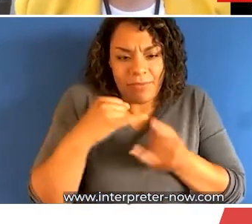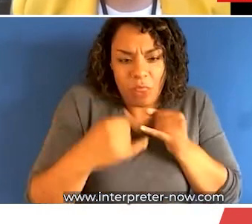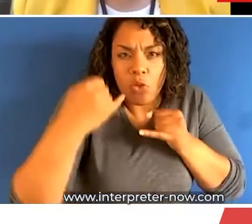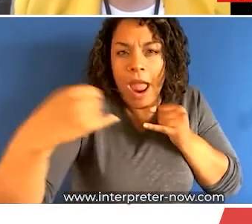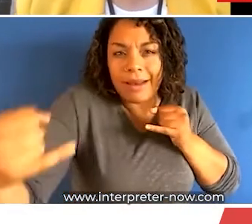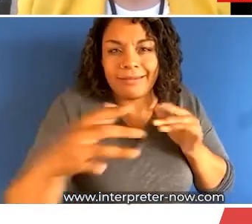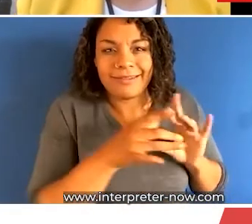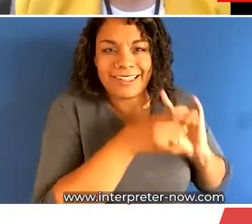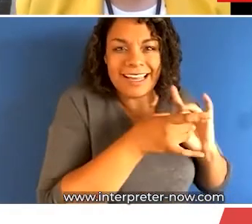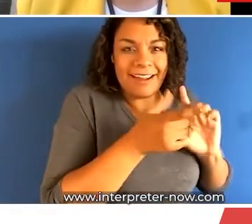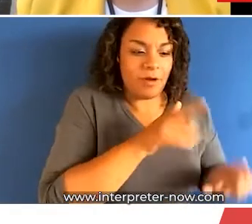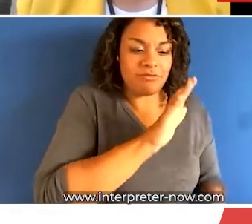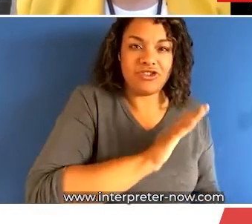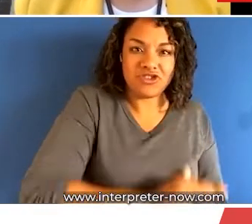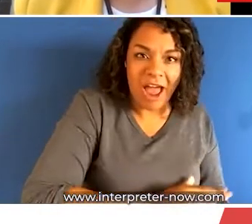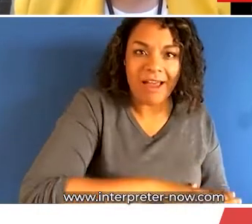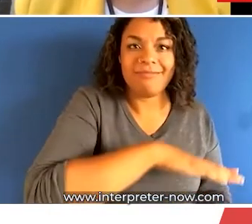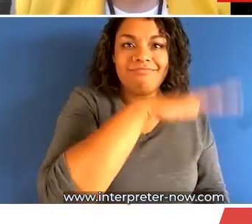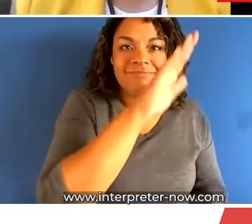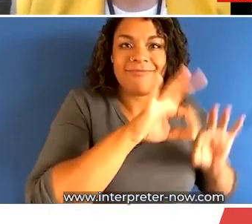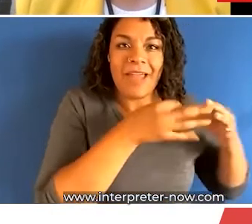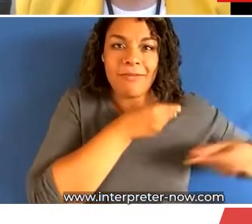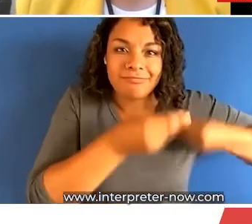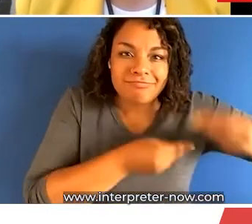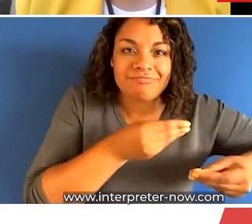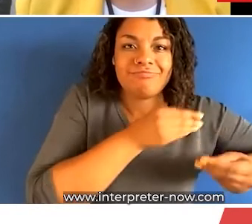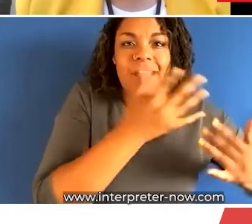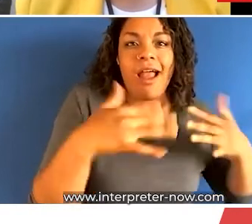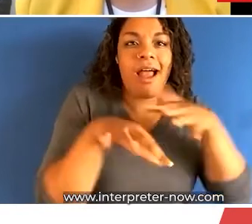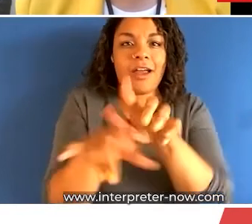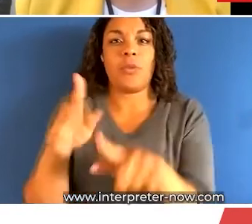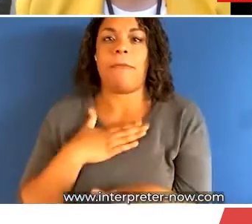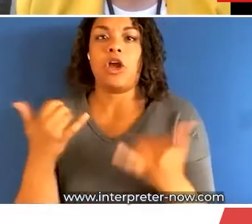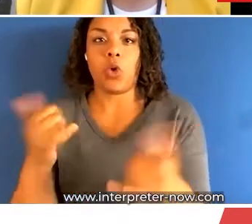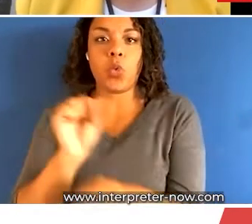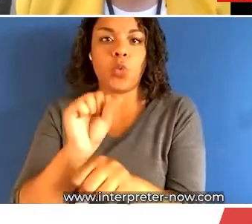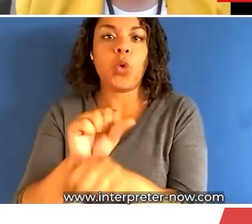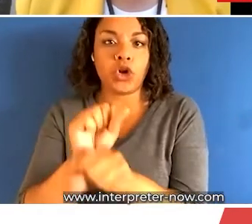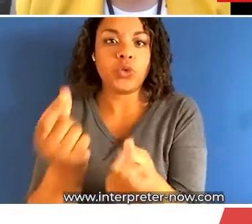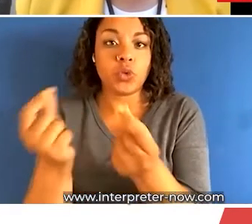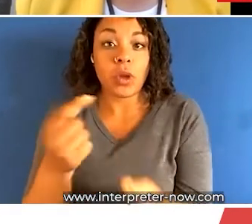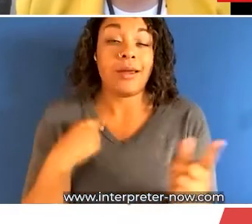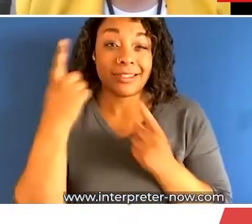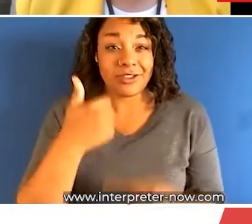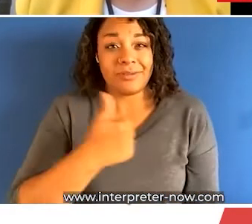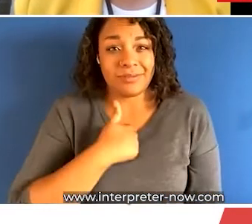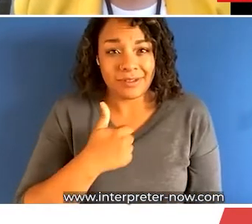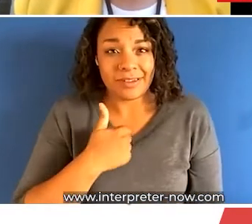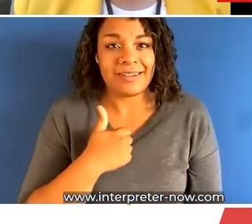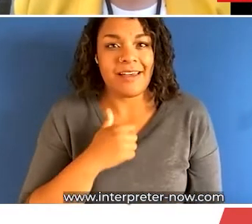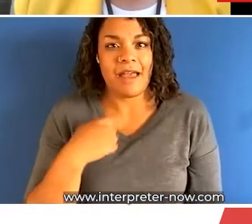from childhood, from my heritage, into this work that I'm moving forward. I really do consider myself only an